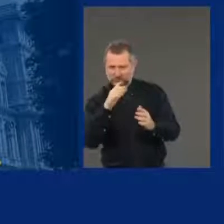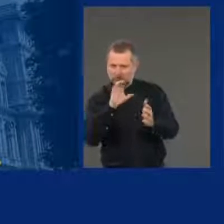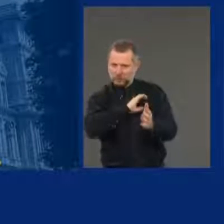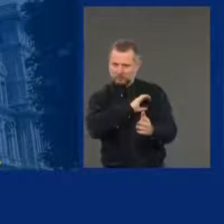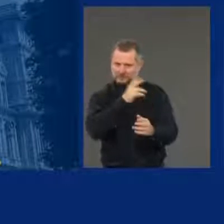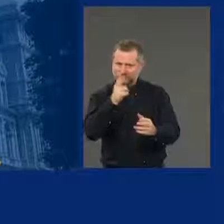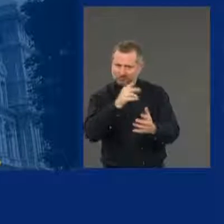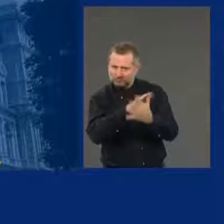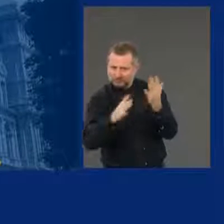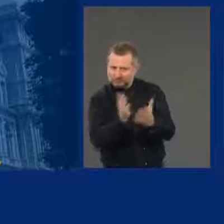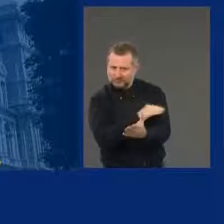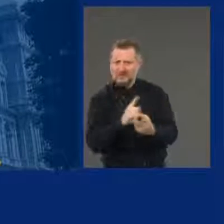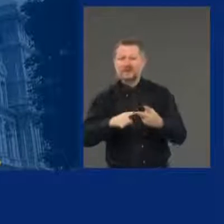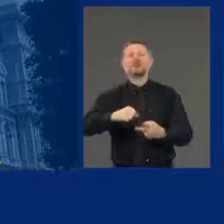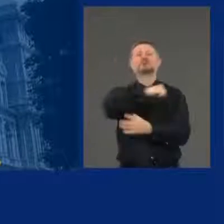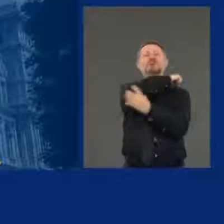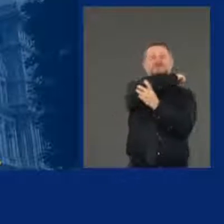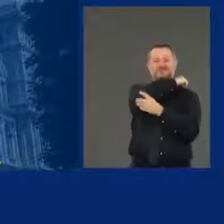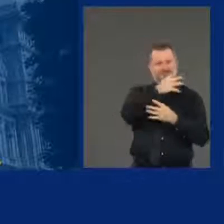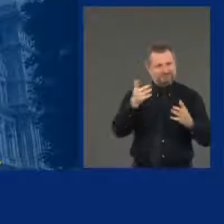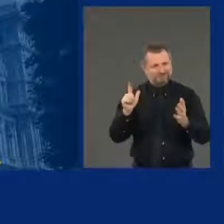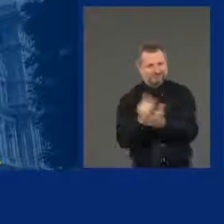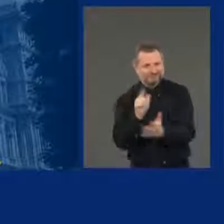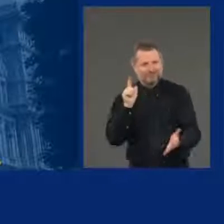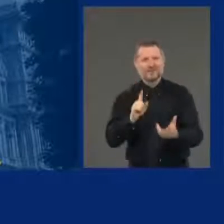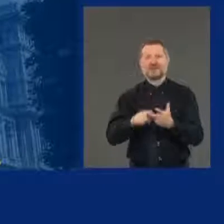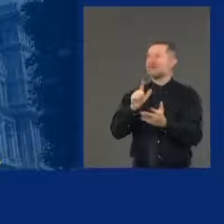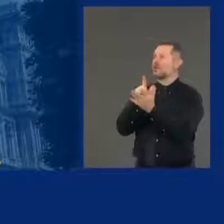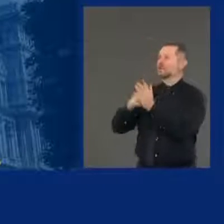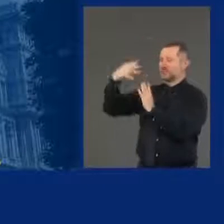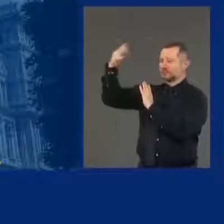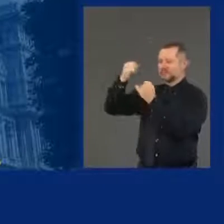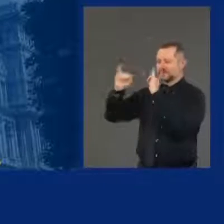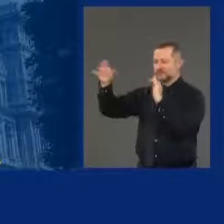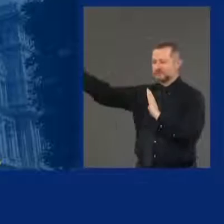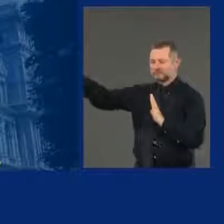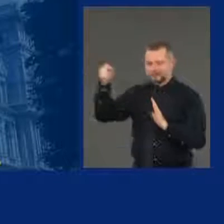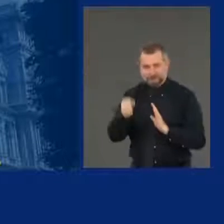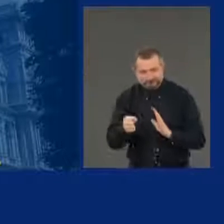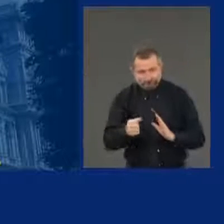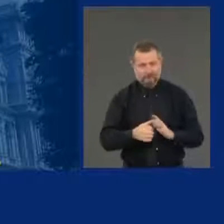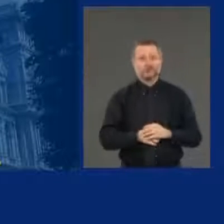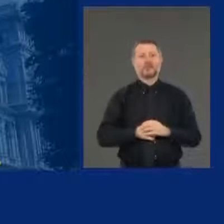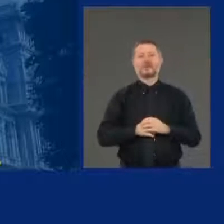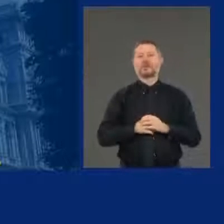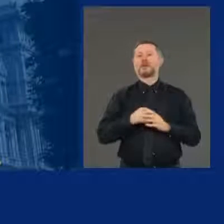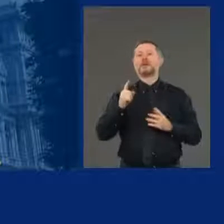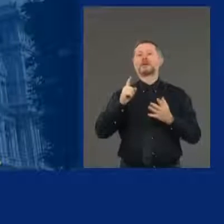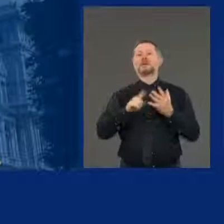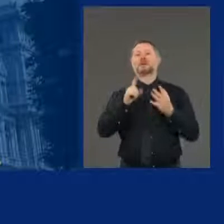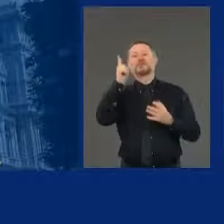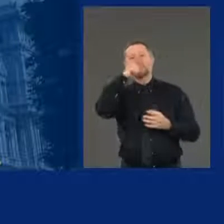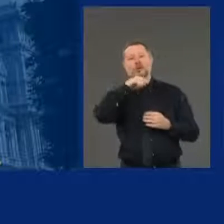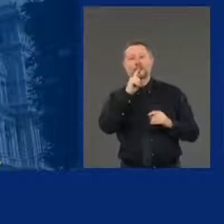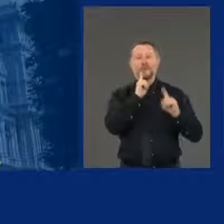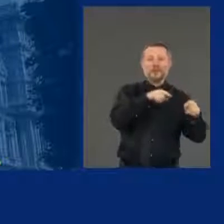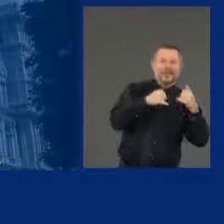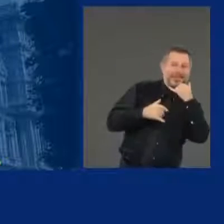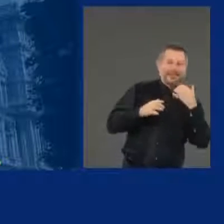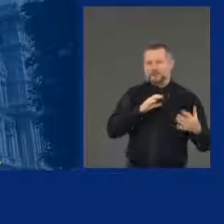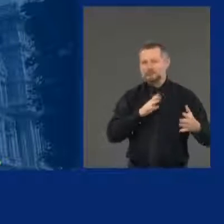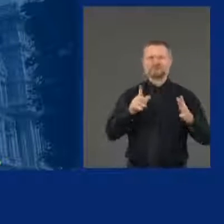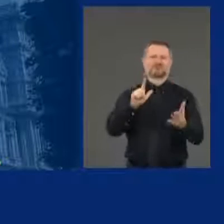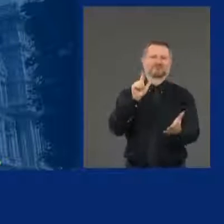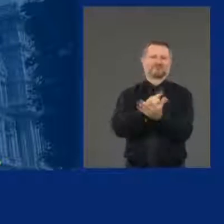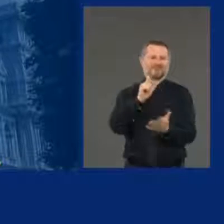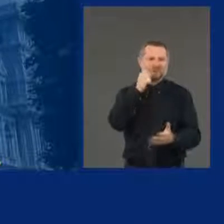Special Prosecutor, false race-based 9/11, and the New York State Police Reform and Reinvention